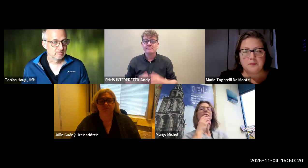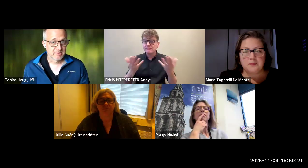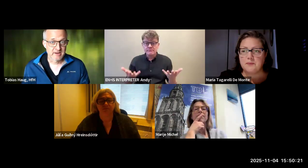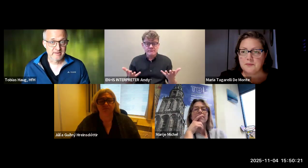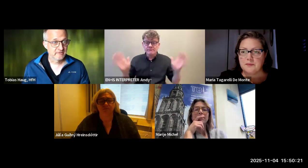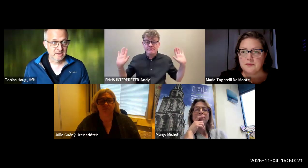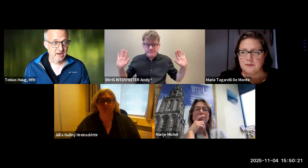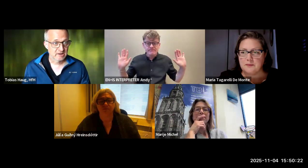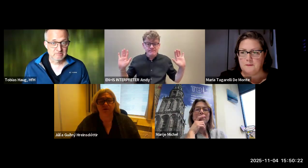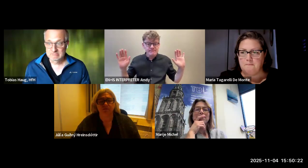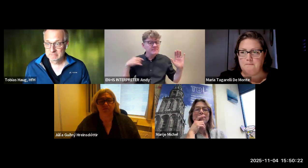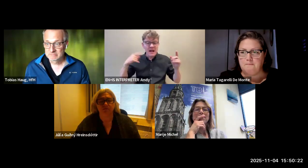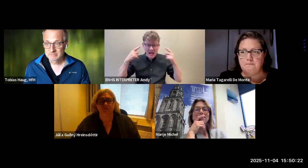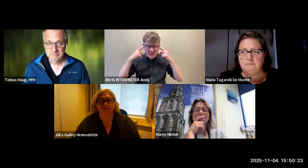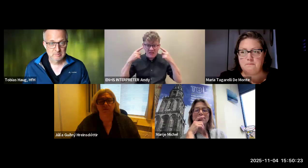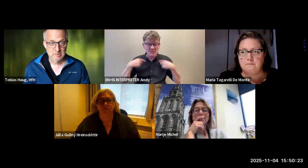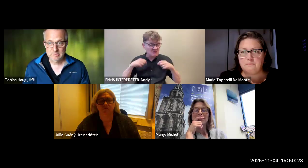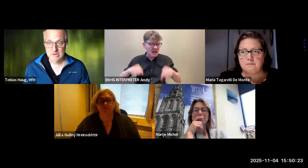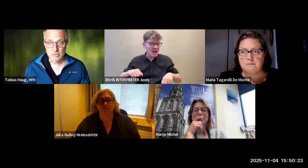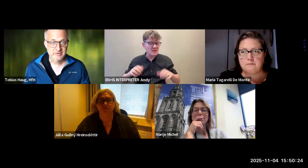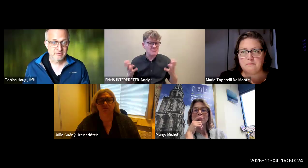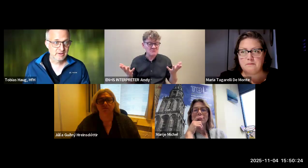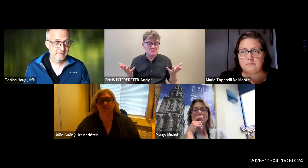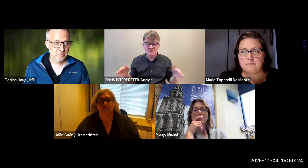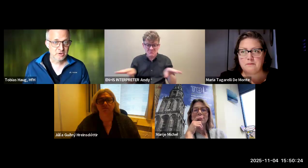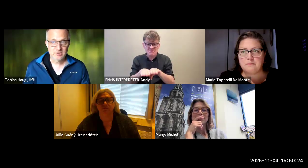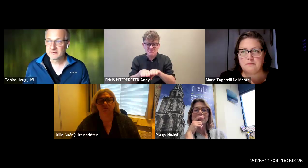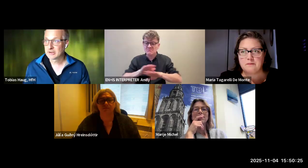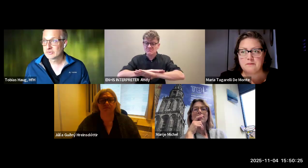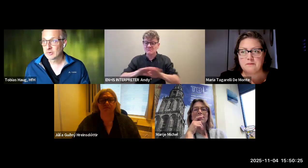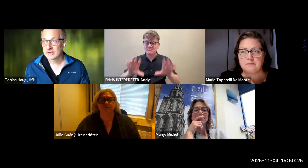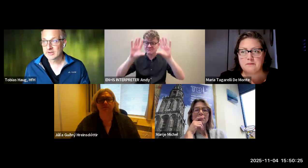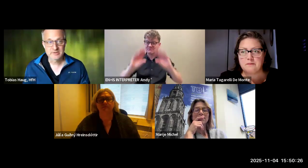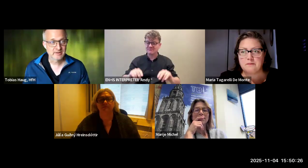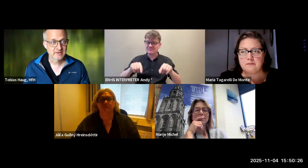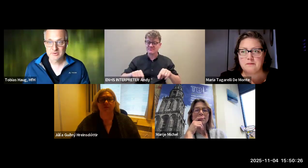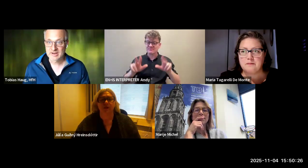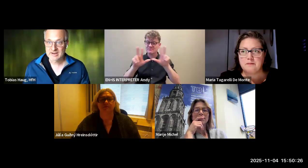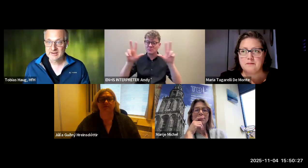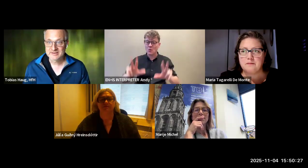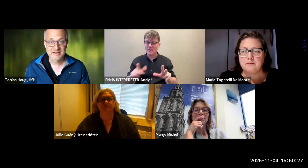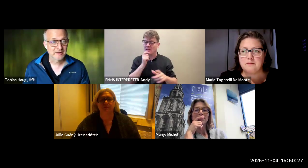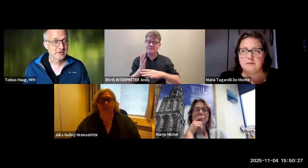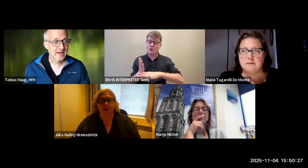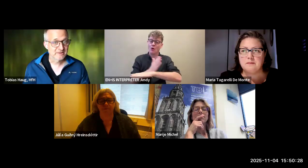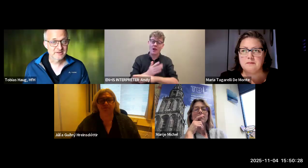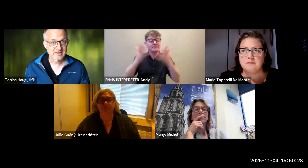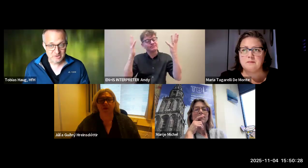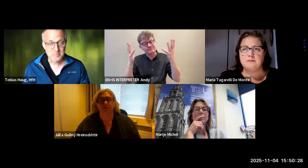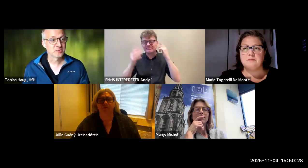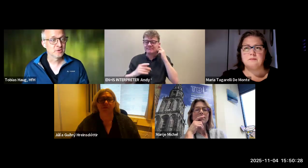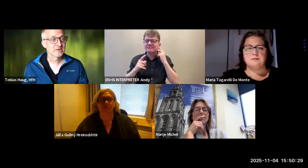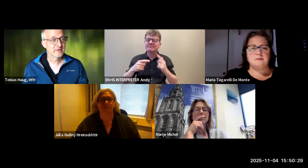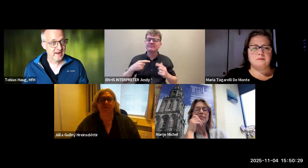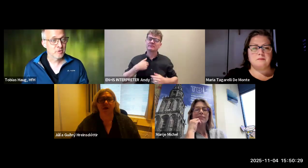All right. Then I think we can close the webinar. We closed earlier today. That's okay, I guess. Then I would like